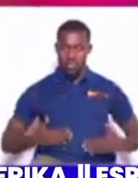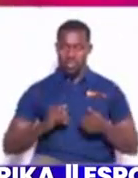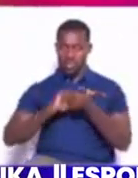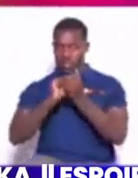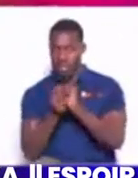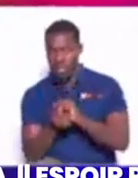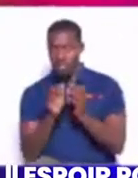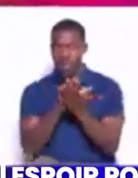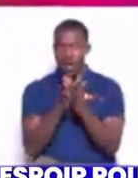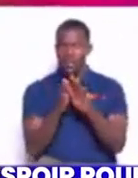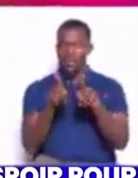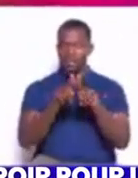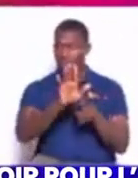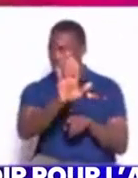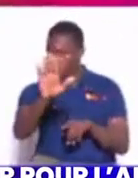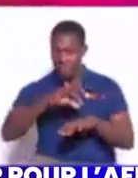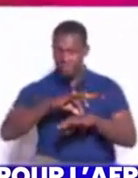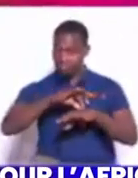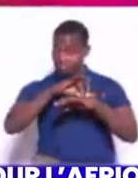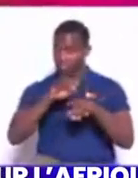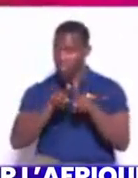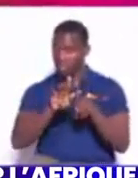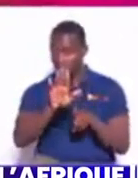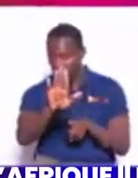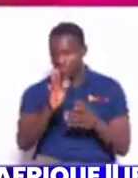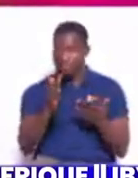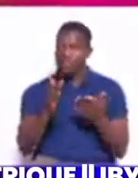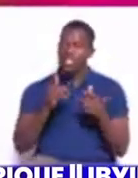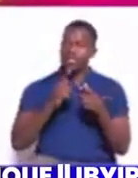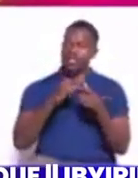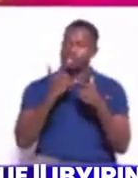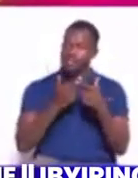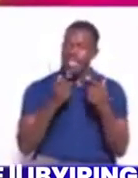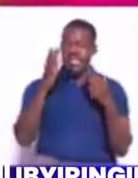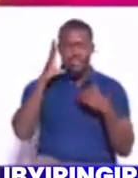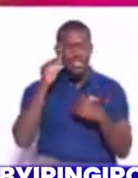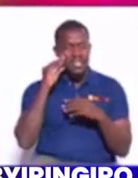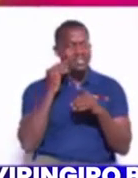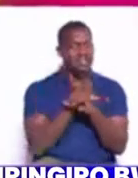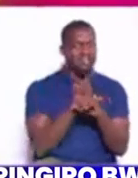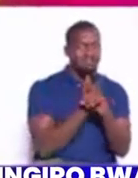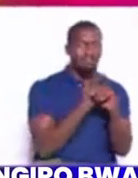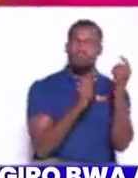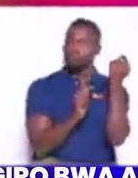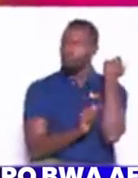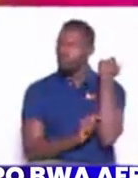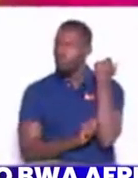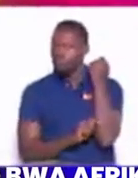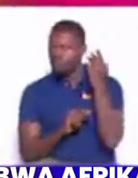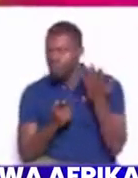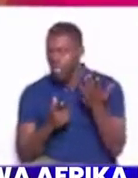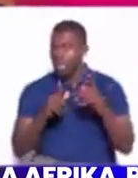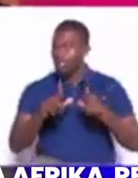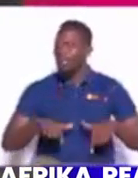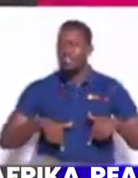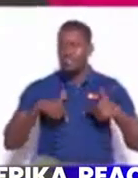faced Satan head on. He met the temptations of Satan. He lived the life we should have lived. He